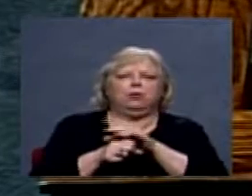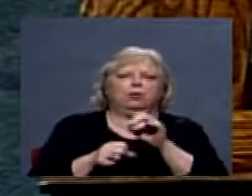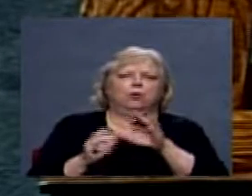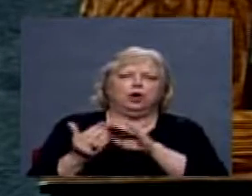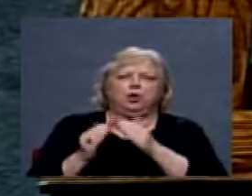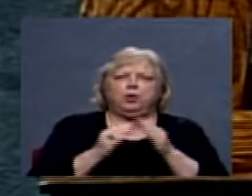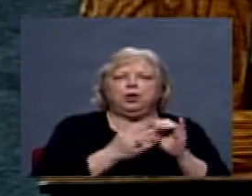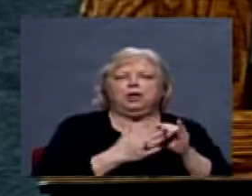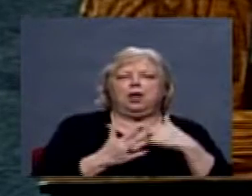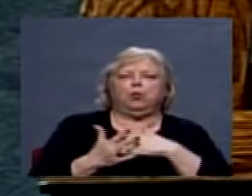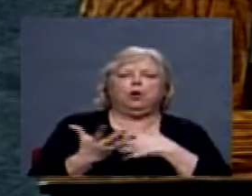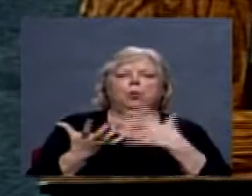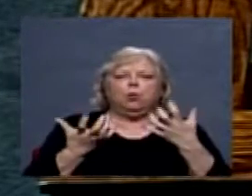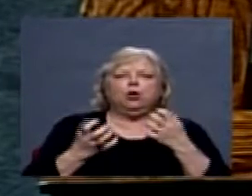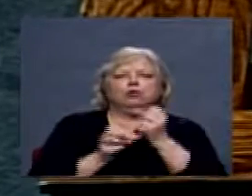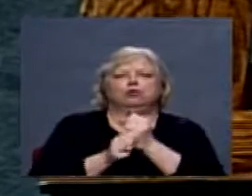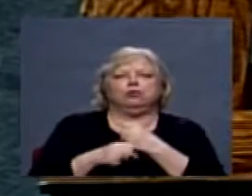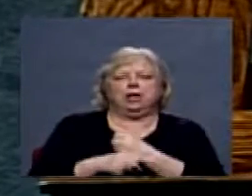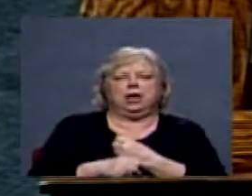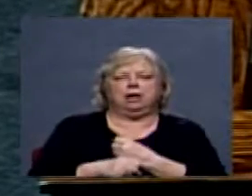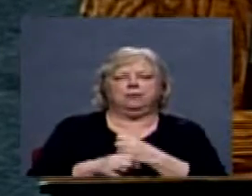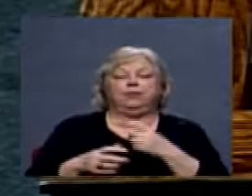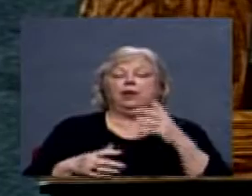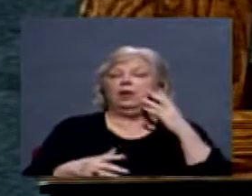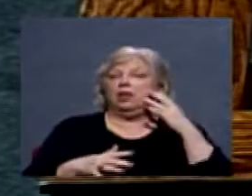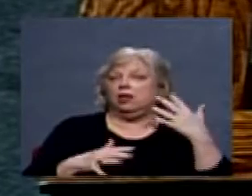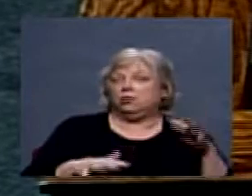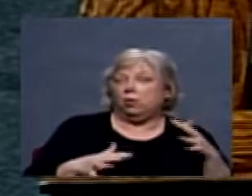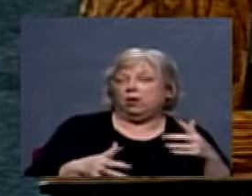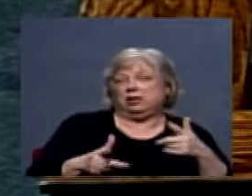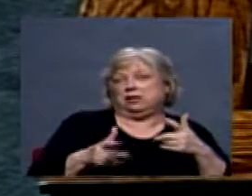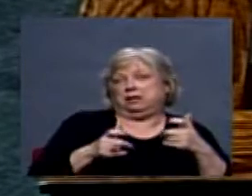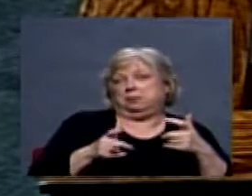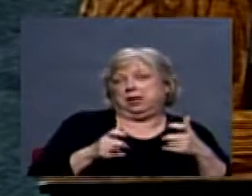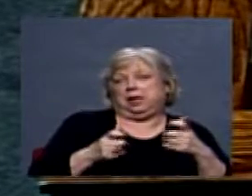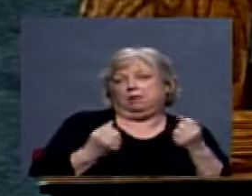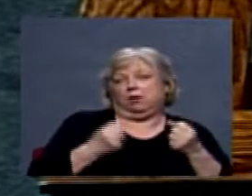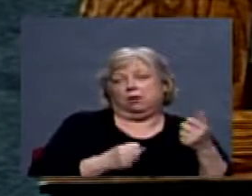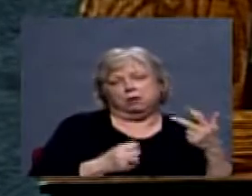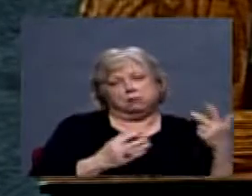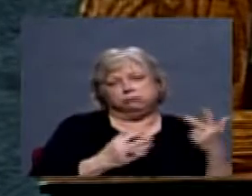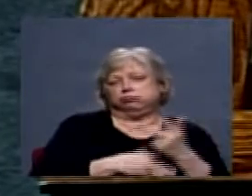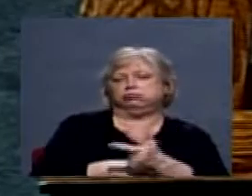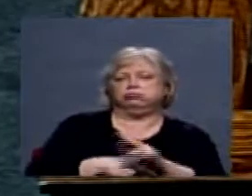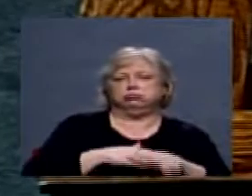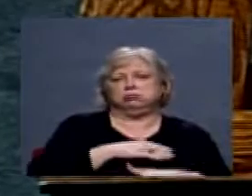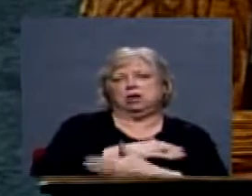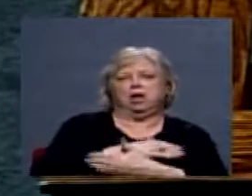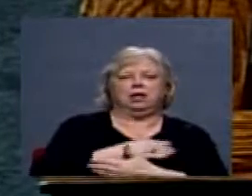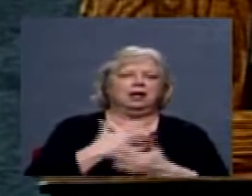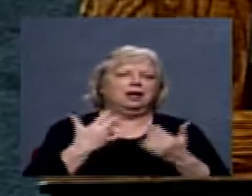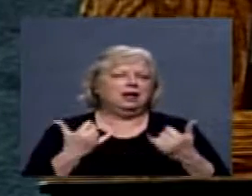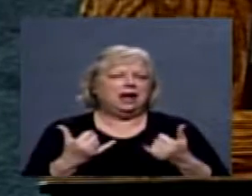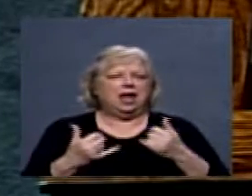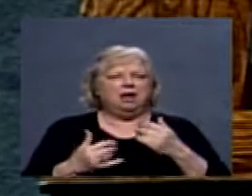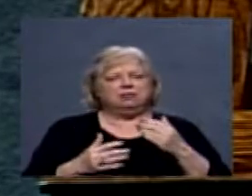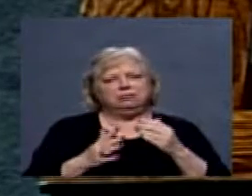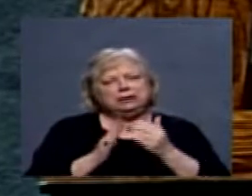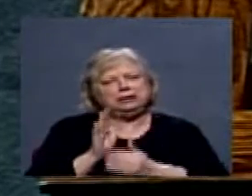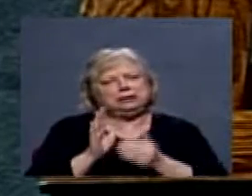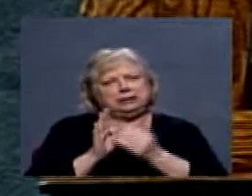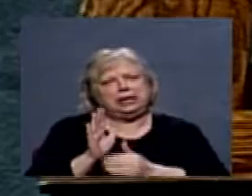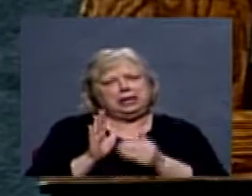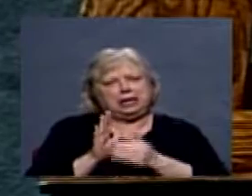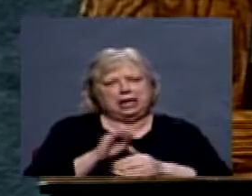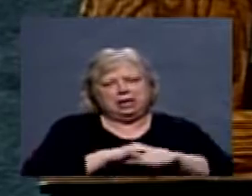trying to create. The noise and the speed of the vehicles flying through at night, we have now constant police, you know, in the middle of the